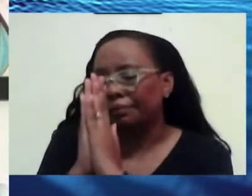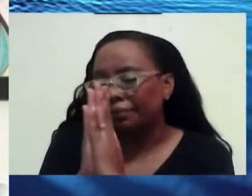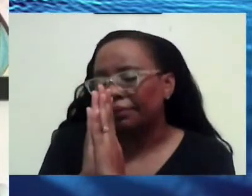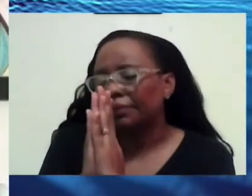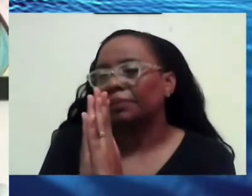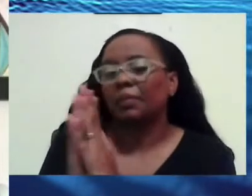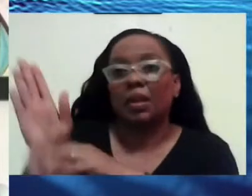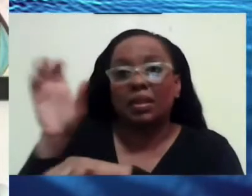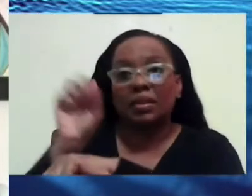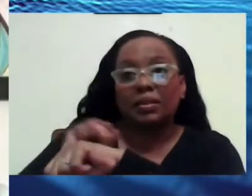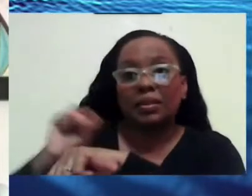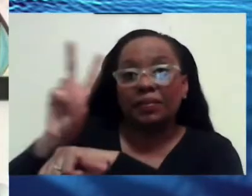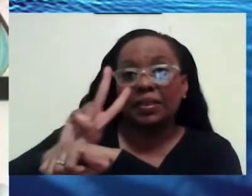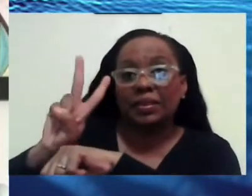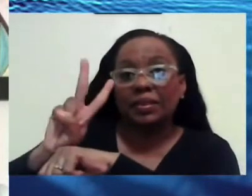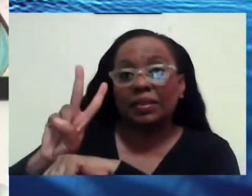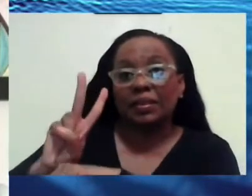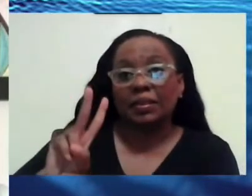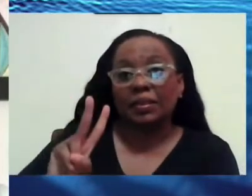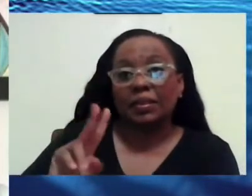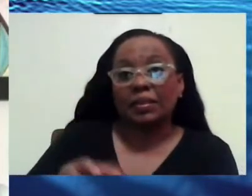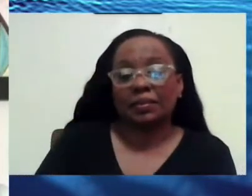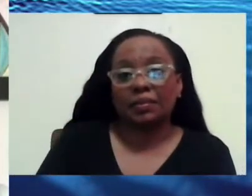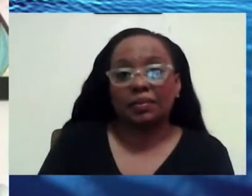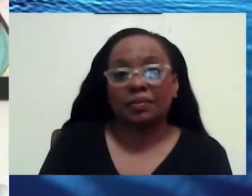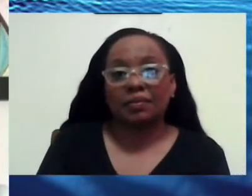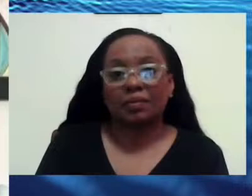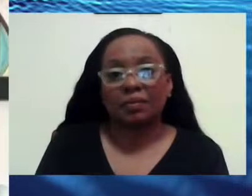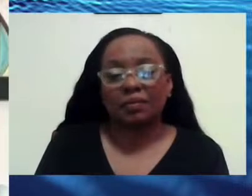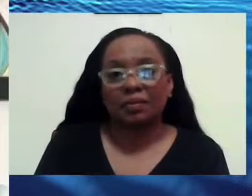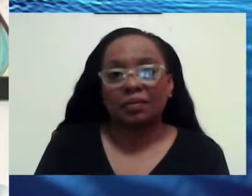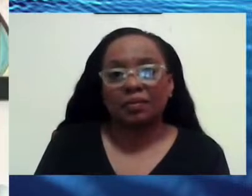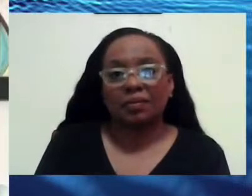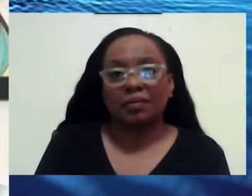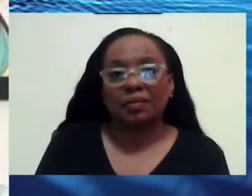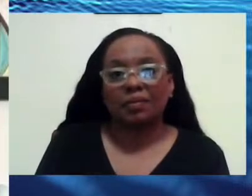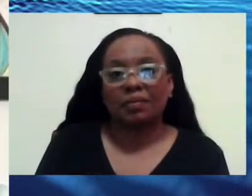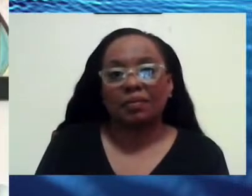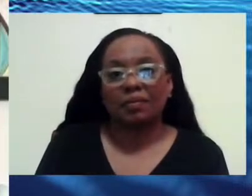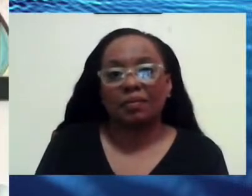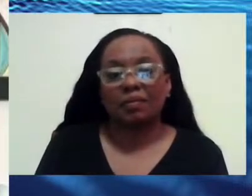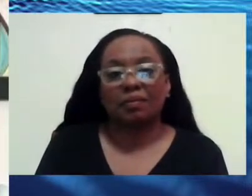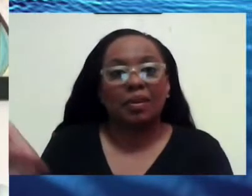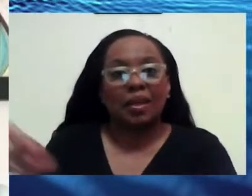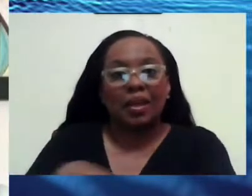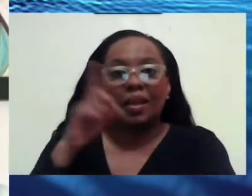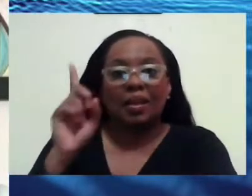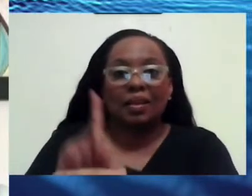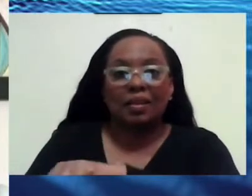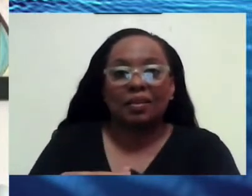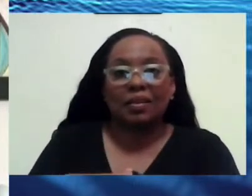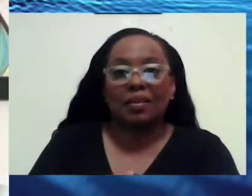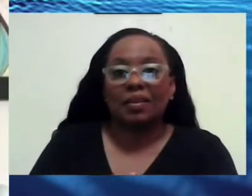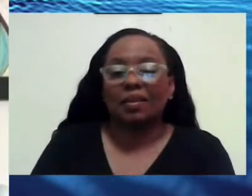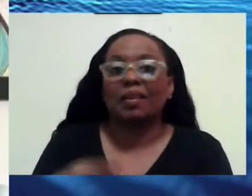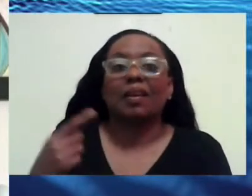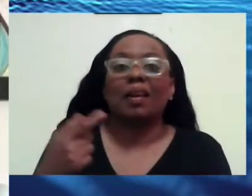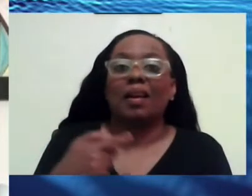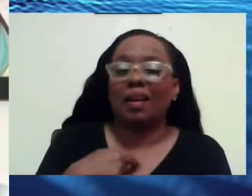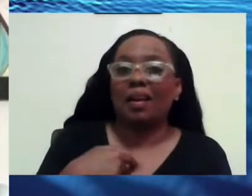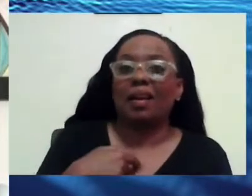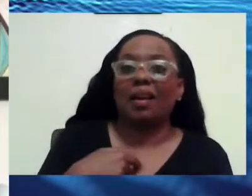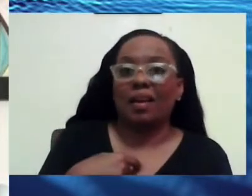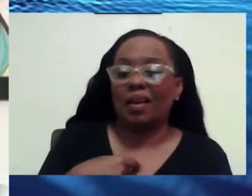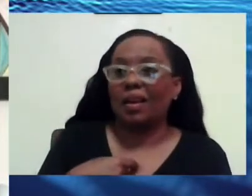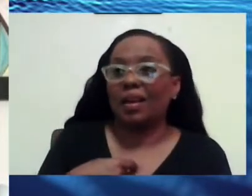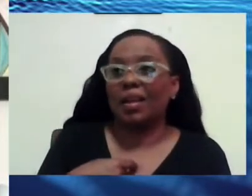St. Vincent. I've spent a lot of years working in the territory. I used to manage Skinny Fabulous, one of the popular soca